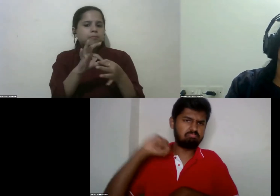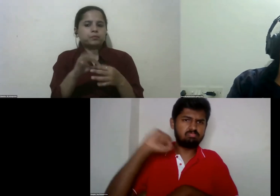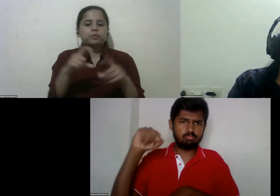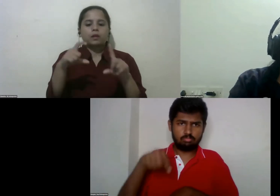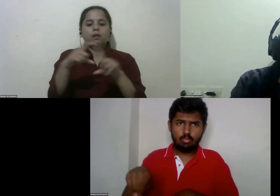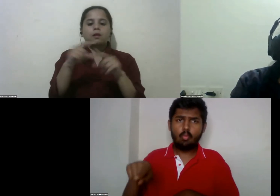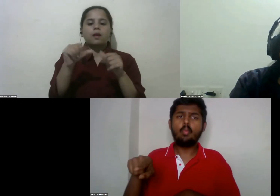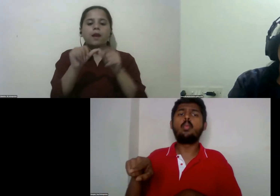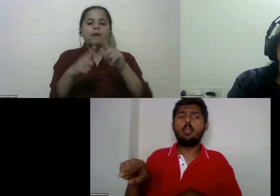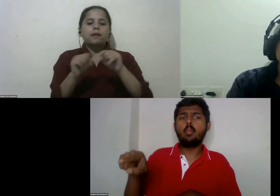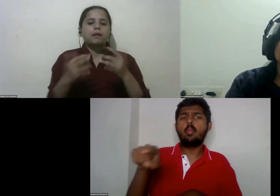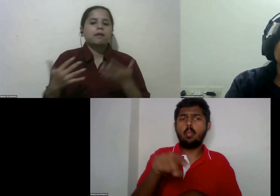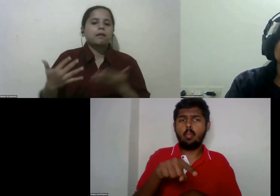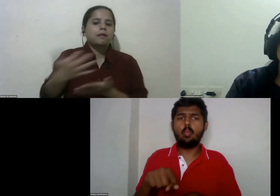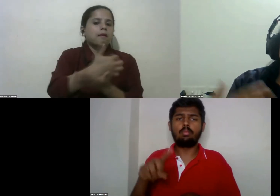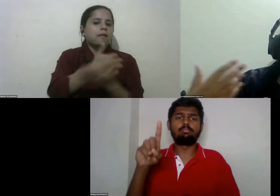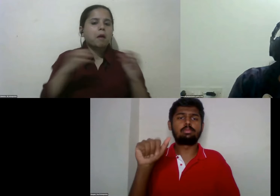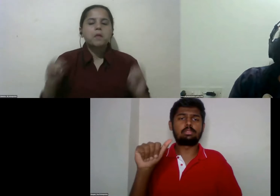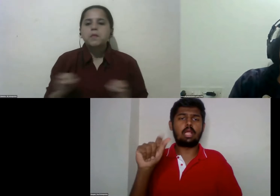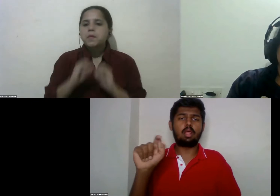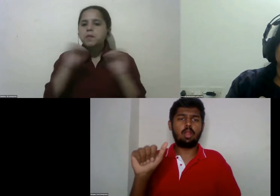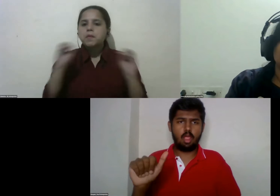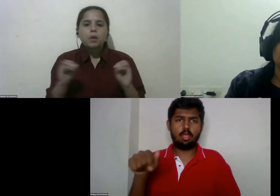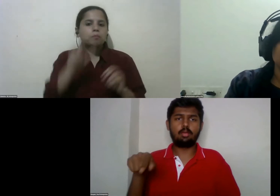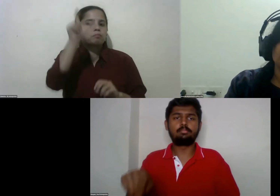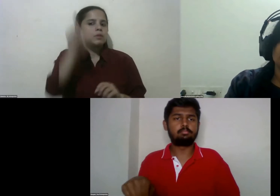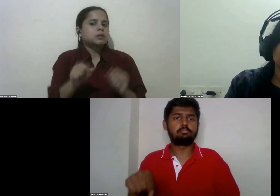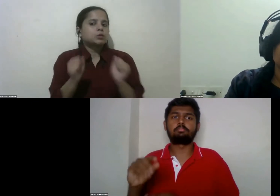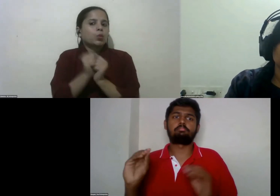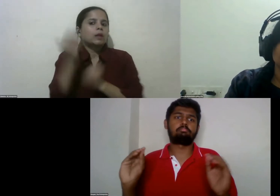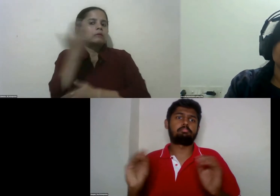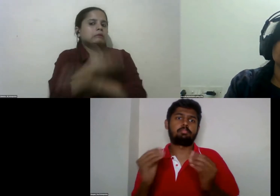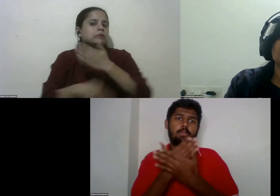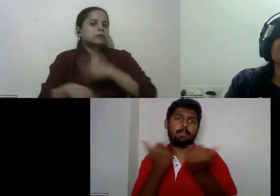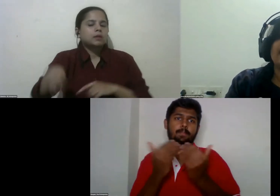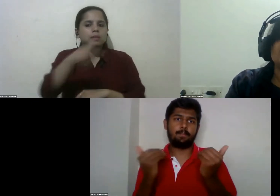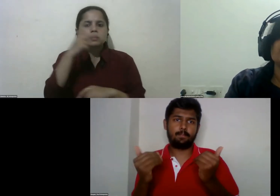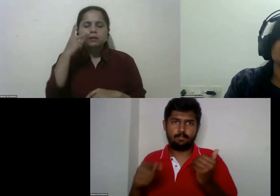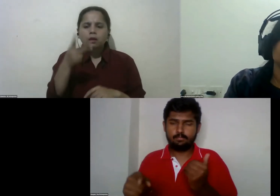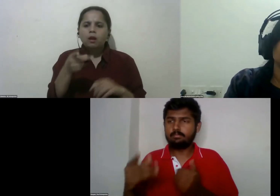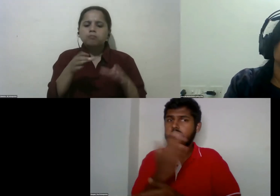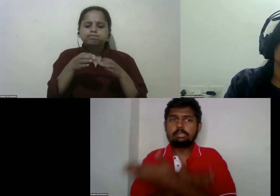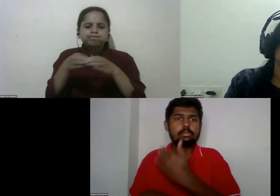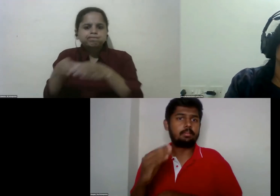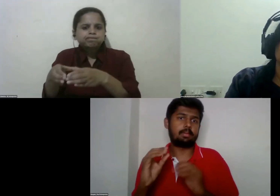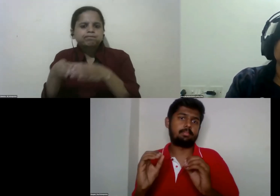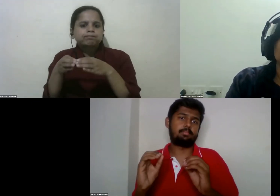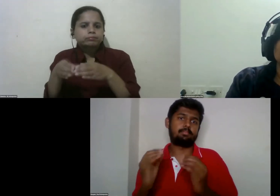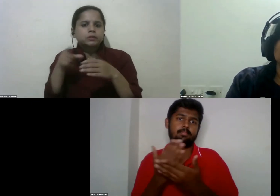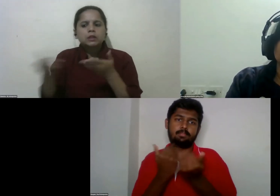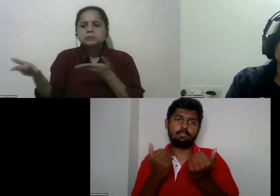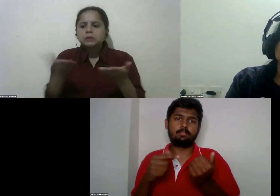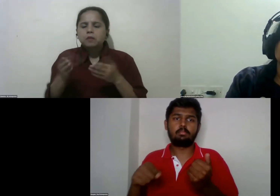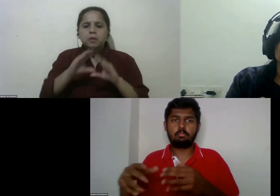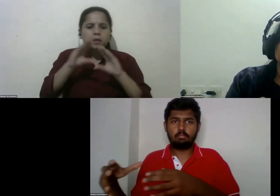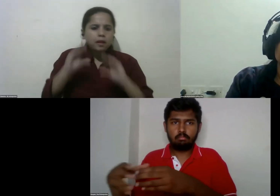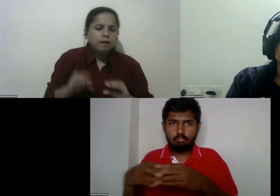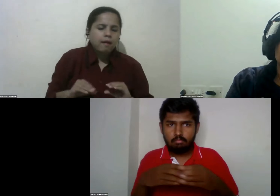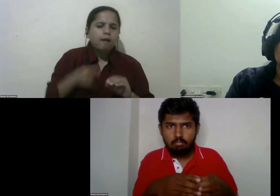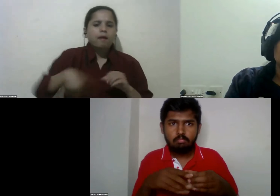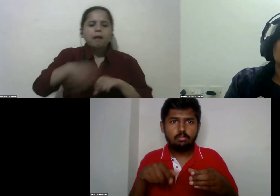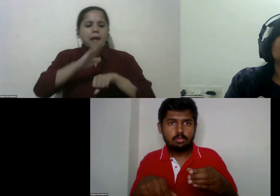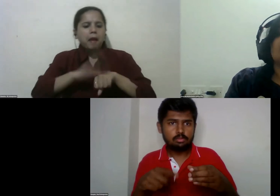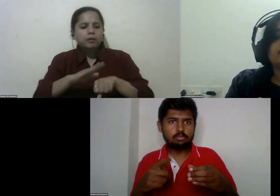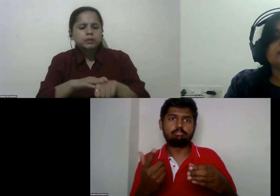persons with disabilities and the extent of marginalization because of lack of services experienced by children with